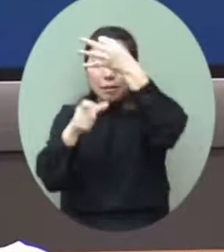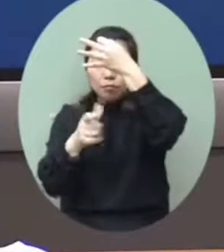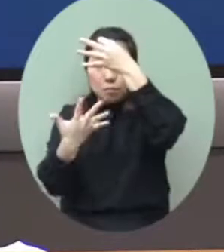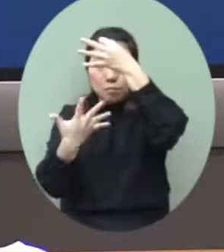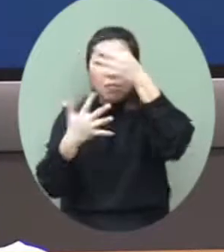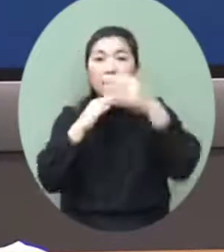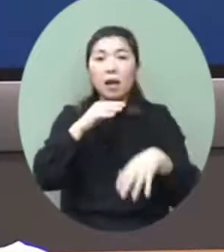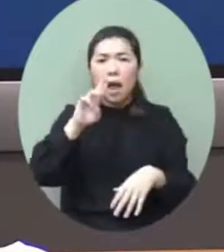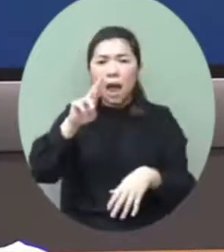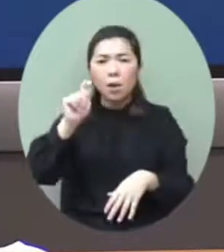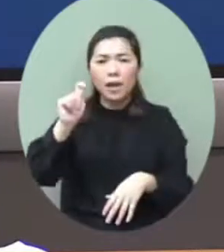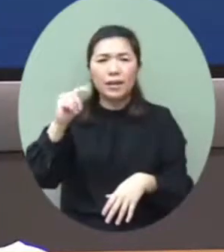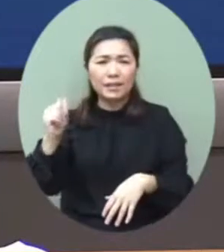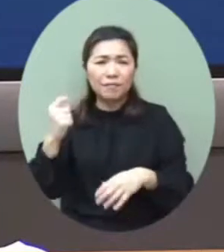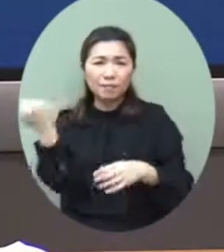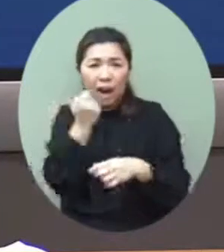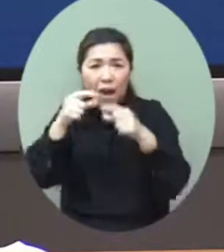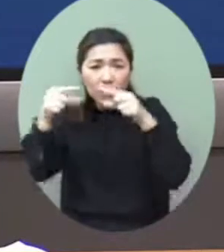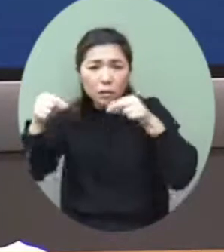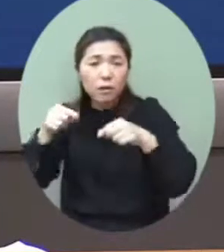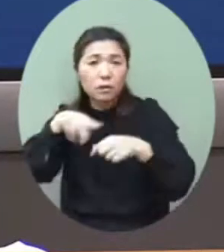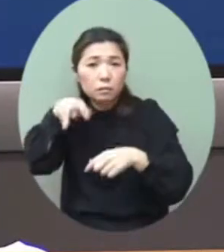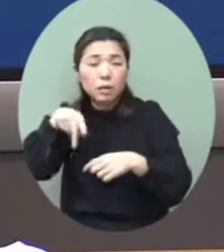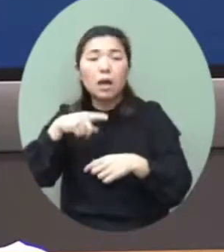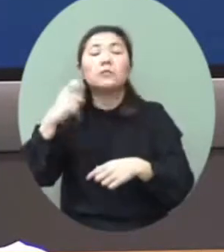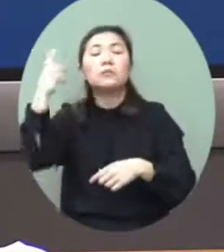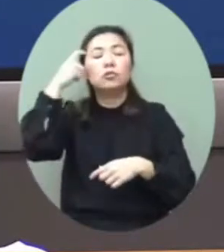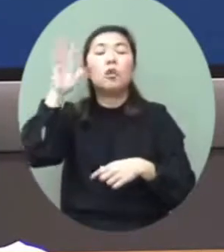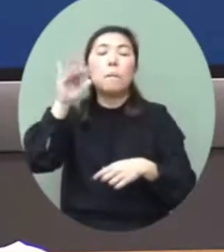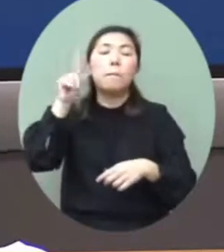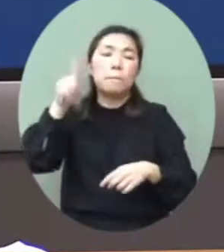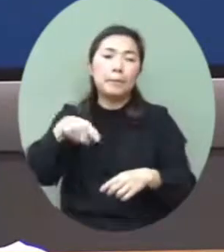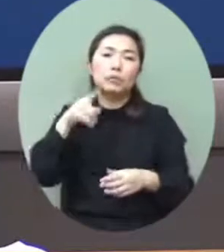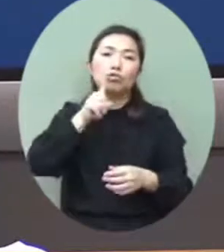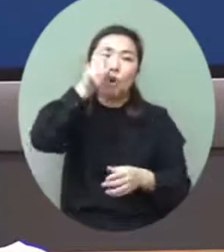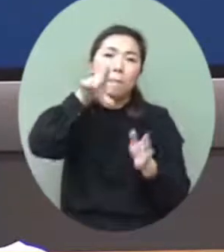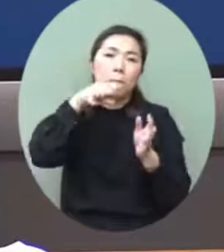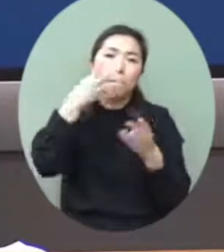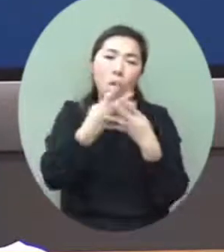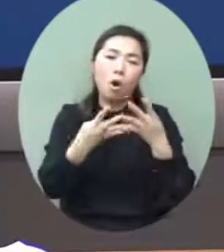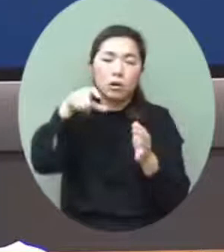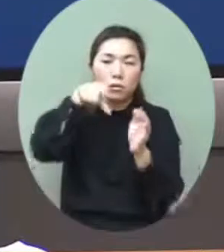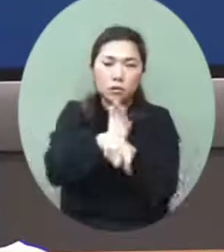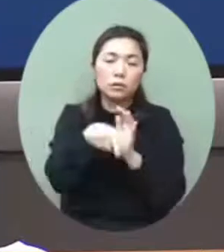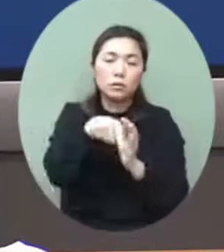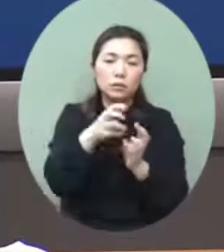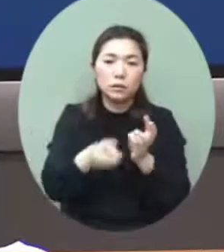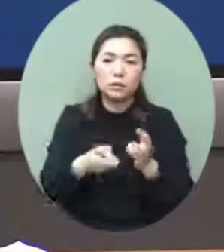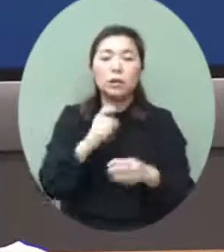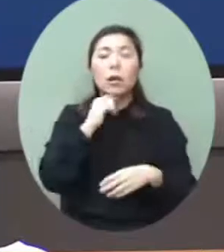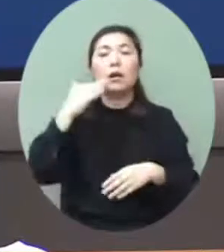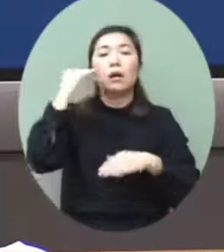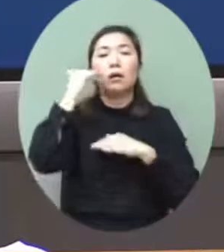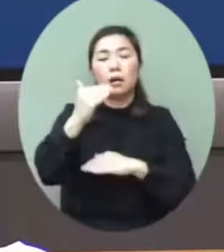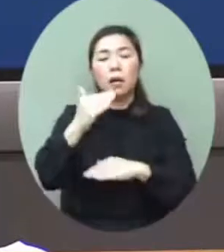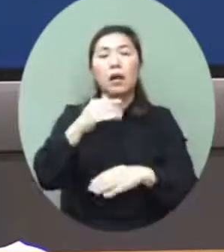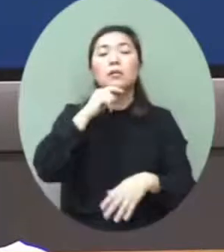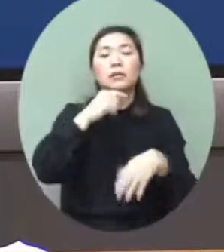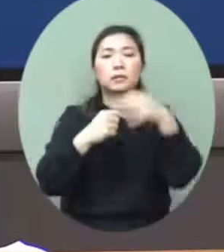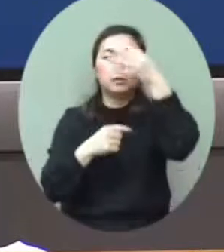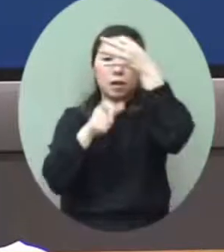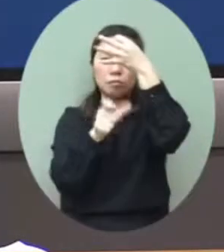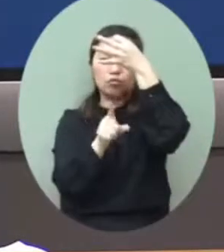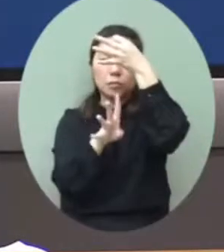confirmed case. So for members of the public who tested positive during the 26th of February